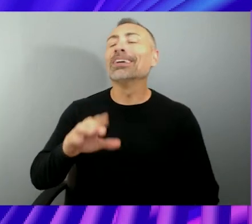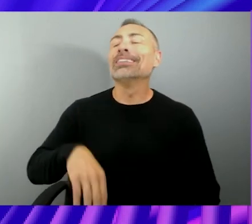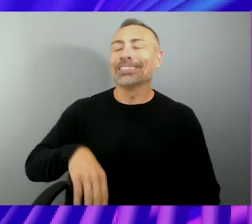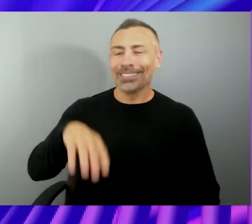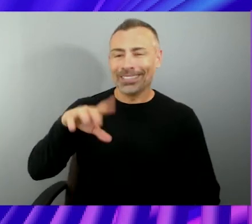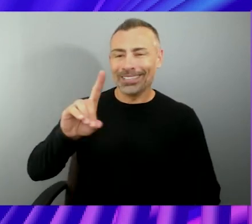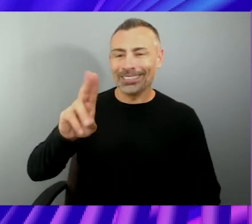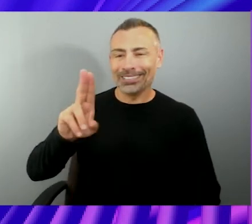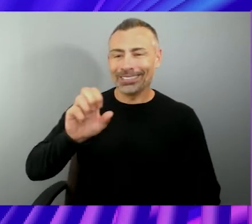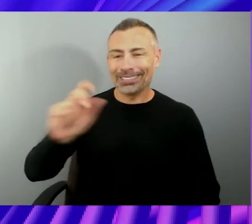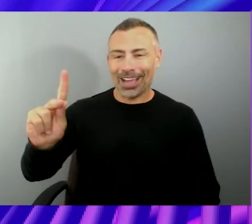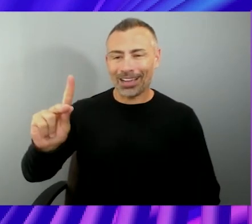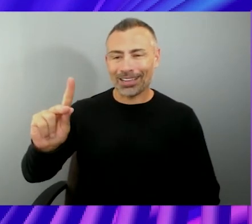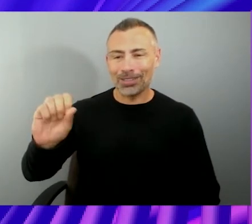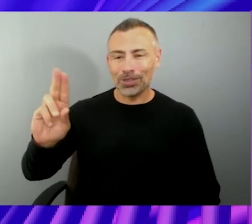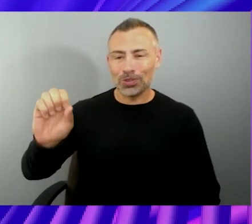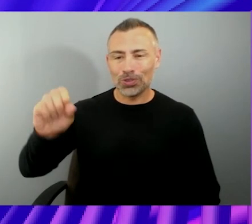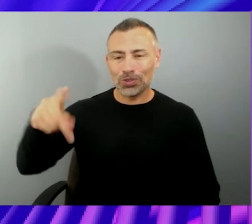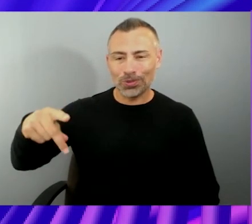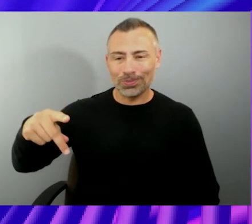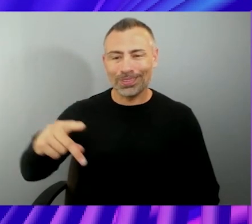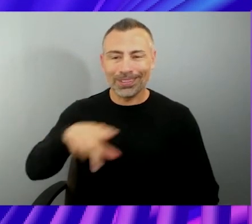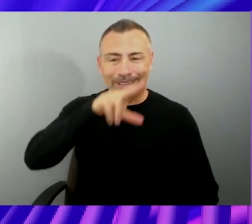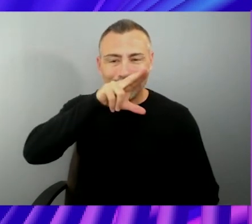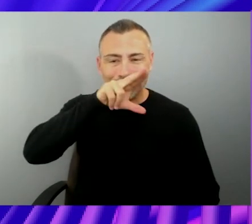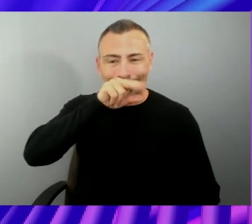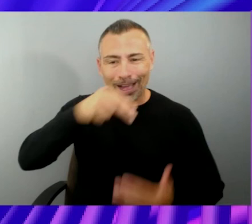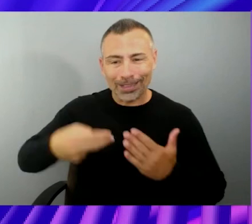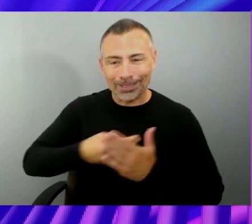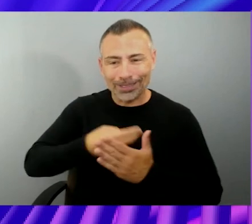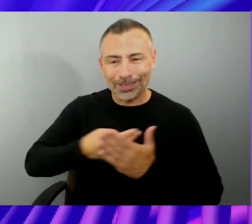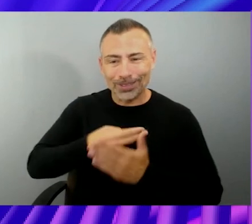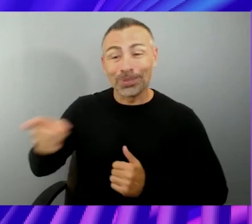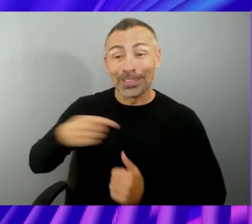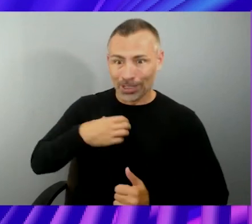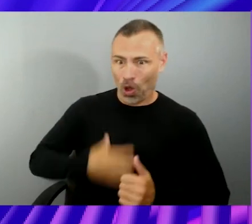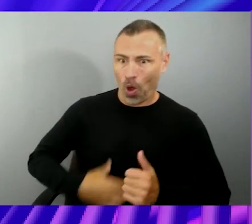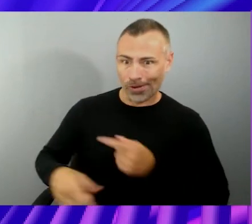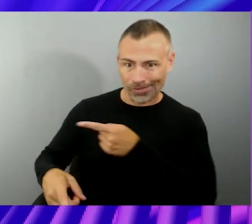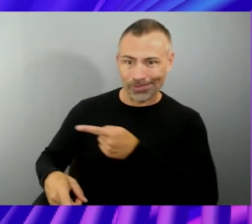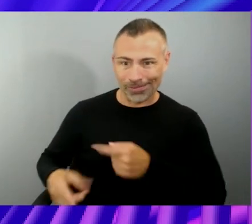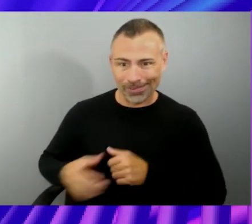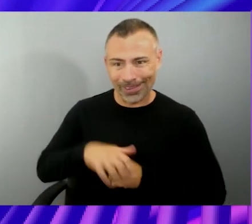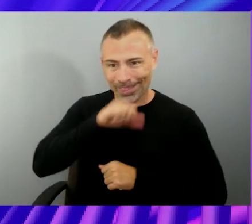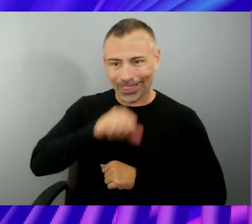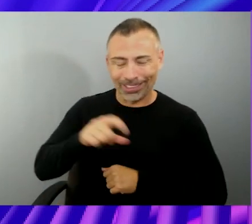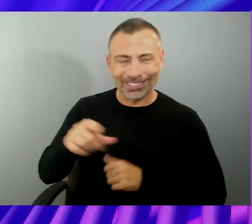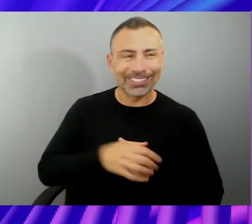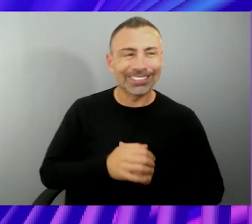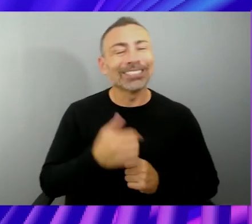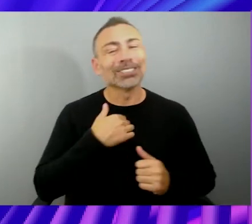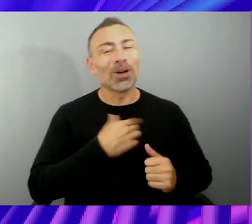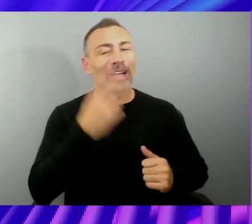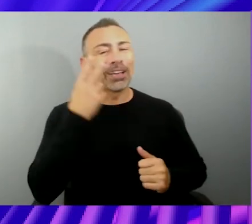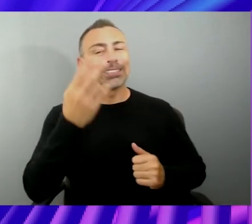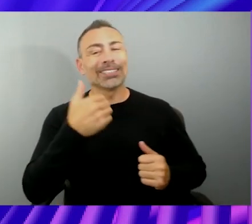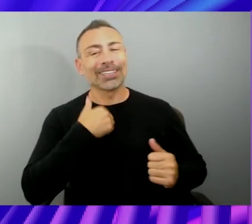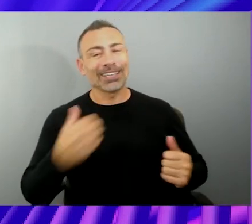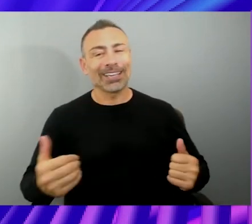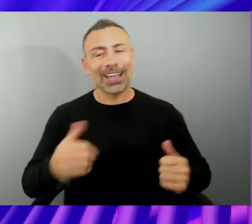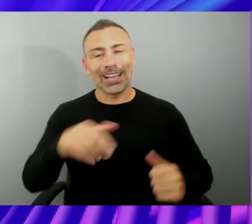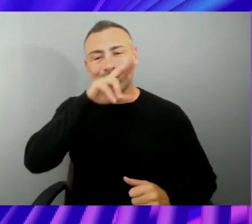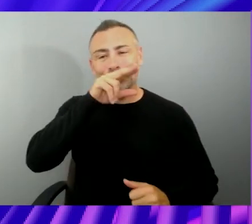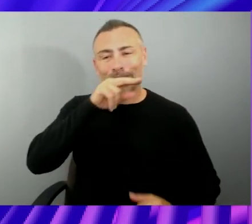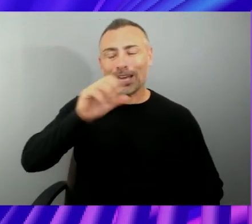He likes his duck soup. He does like his duck soup. And what I can see here is exactly that. He put duck soup up there. And then we can